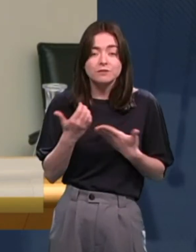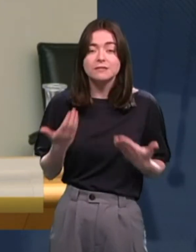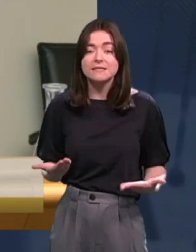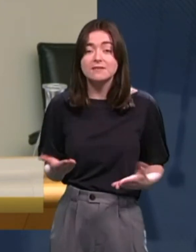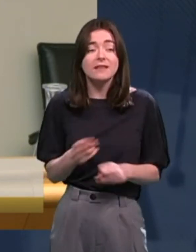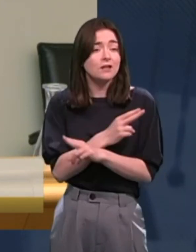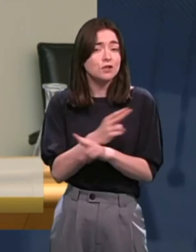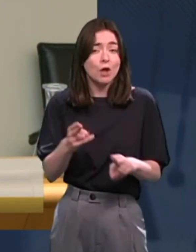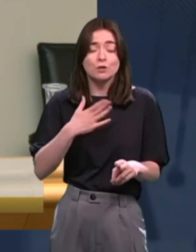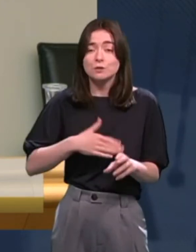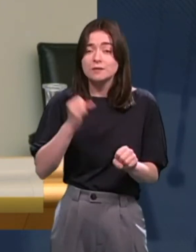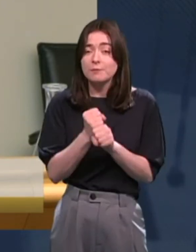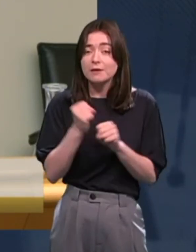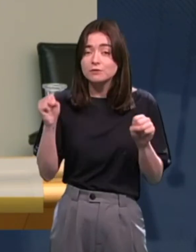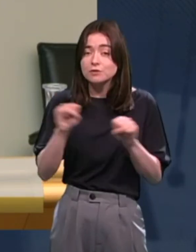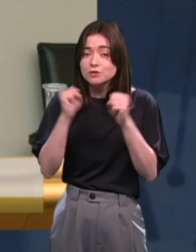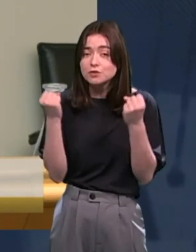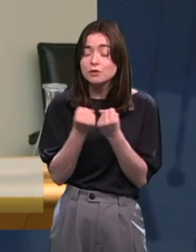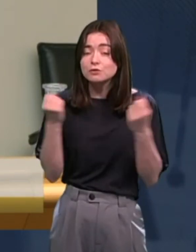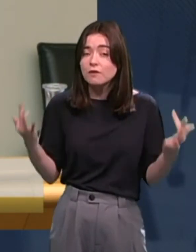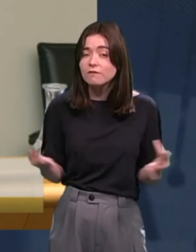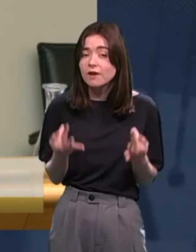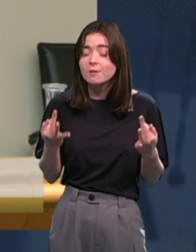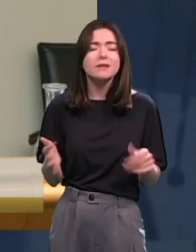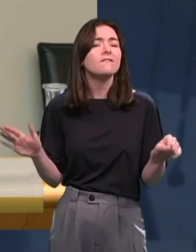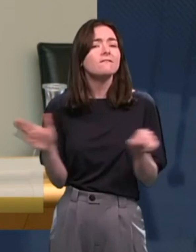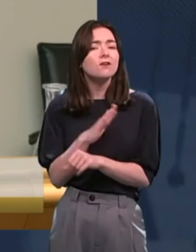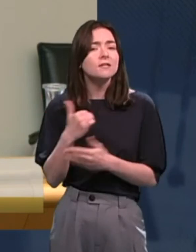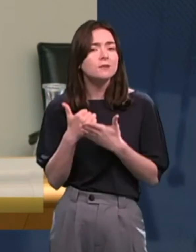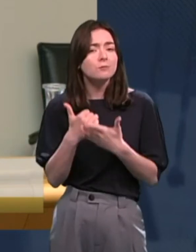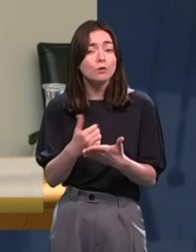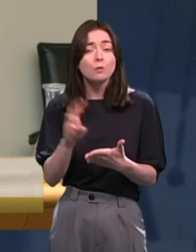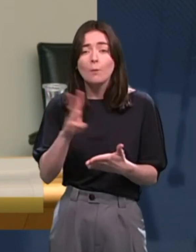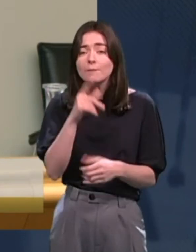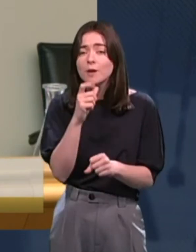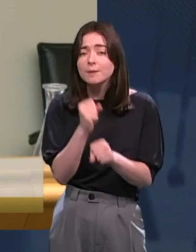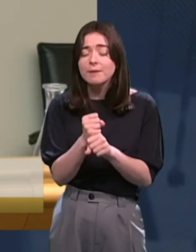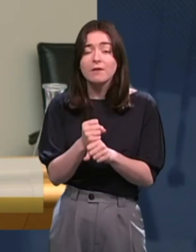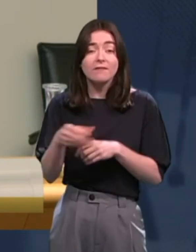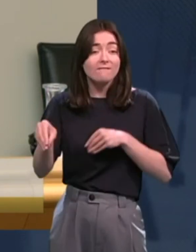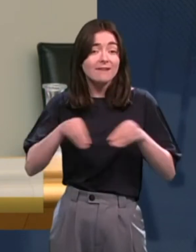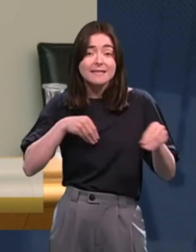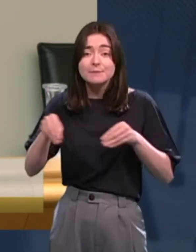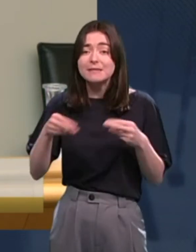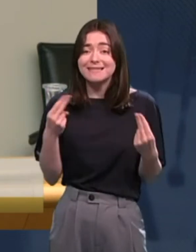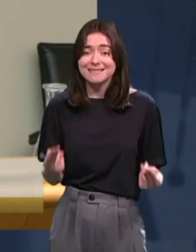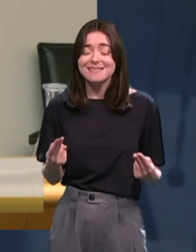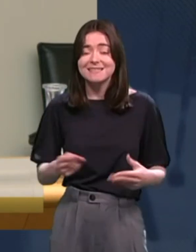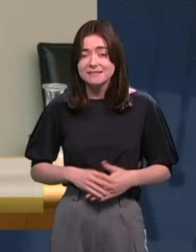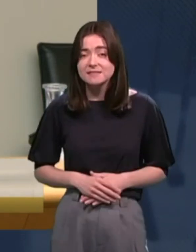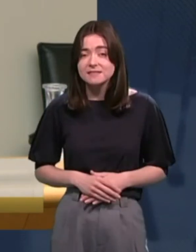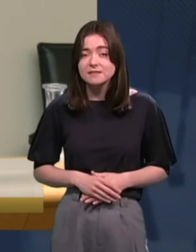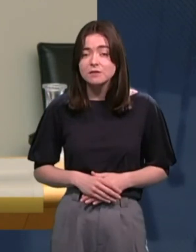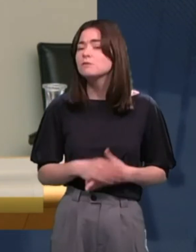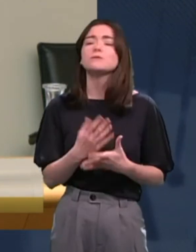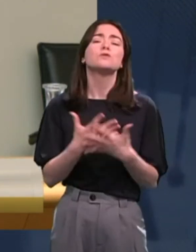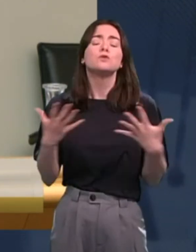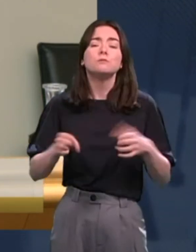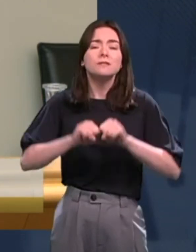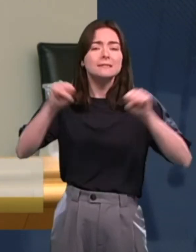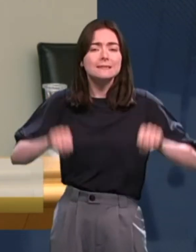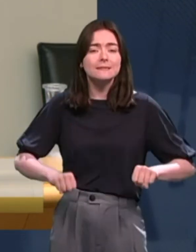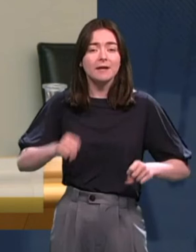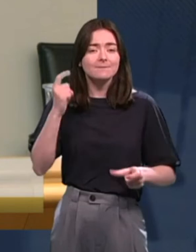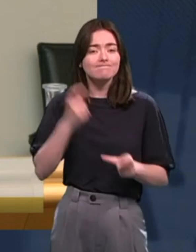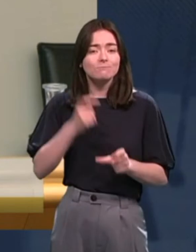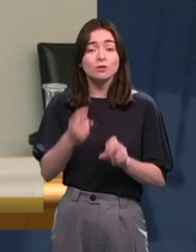about social farming, and I totally support what William says in that flexibility is key. We become too systemic about our